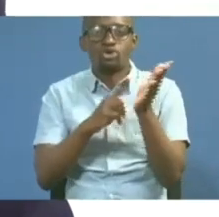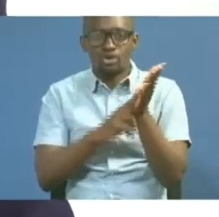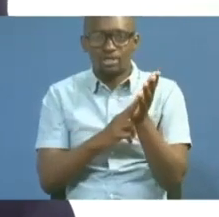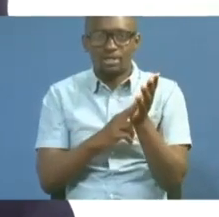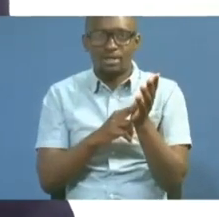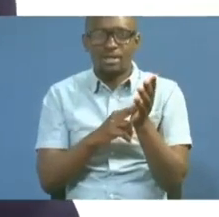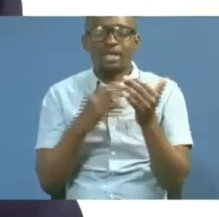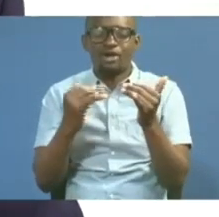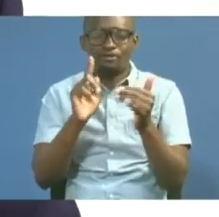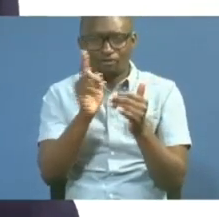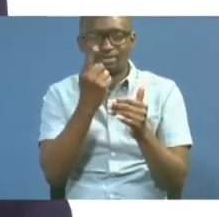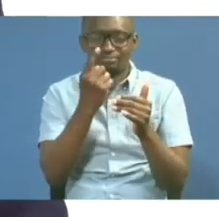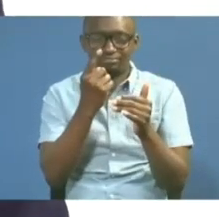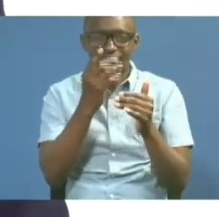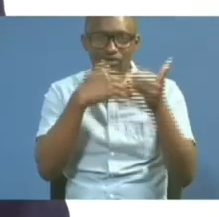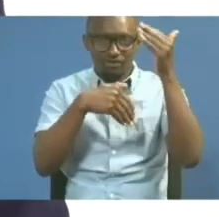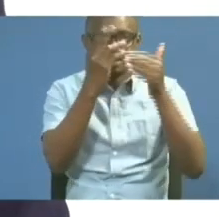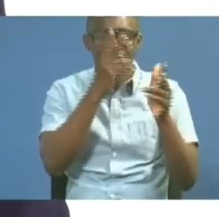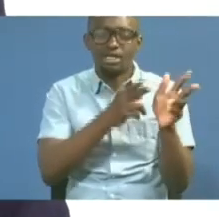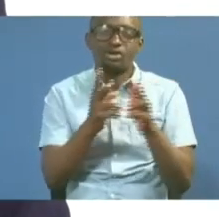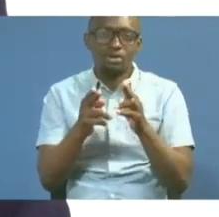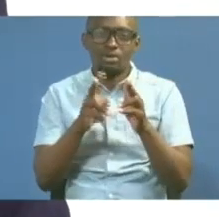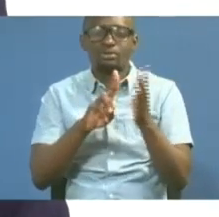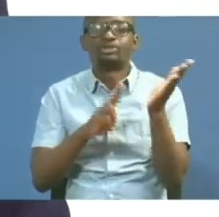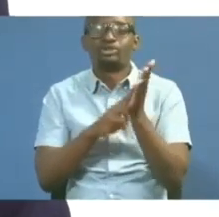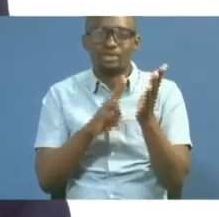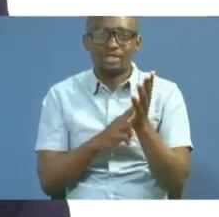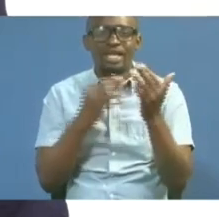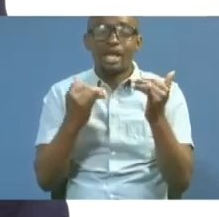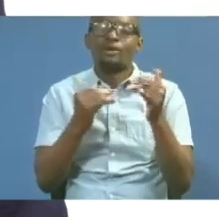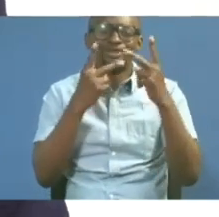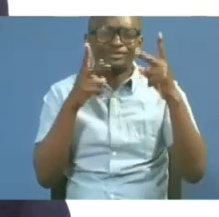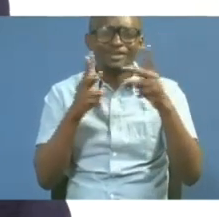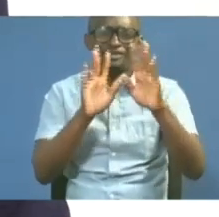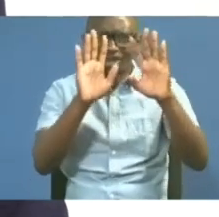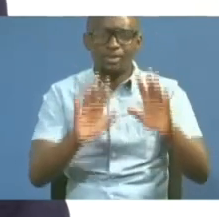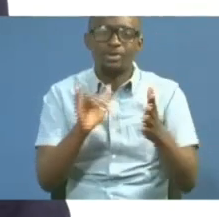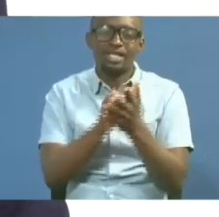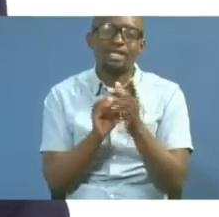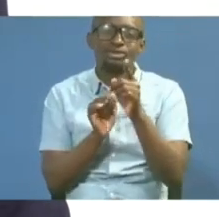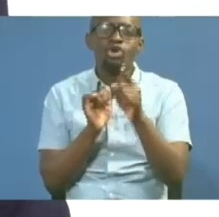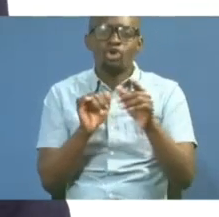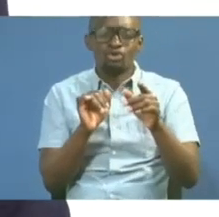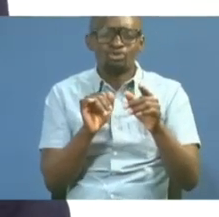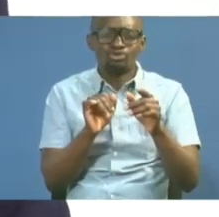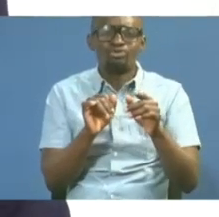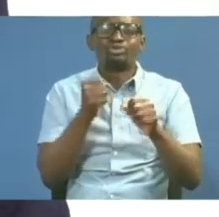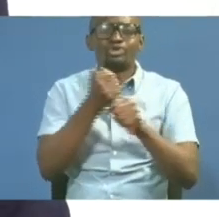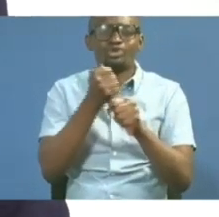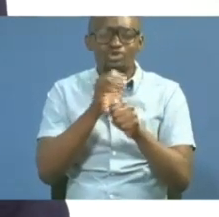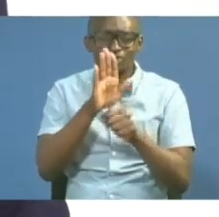units. If I could first of all talk about the university common units, it is very, very important that